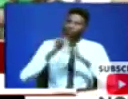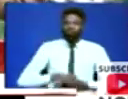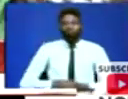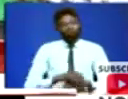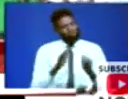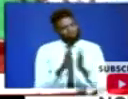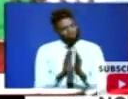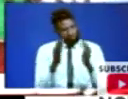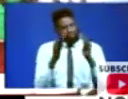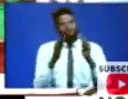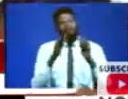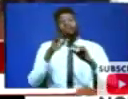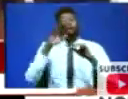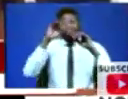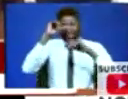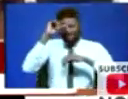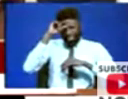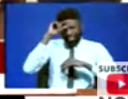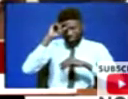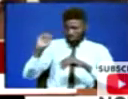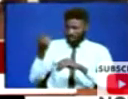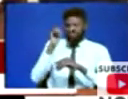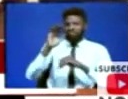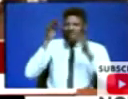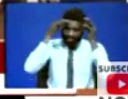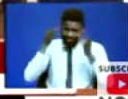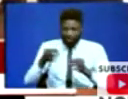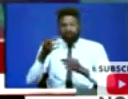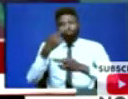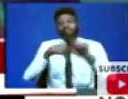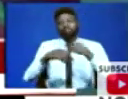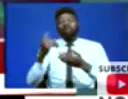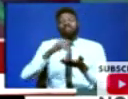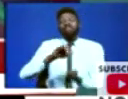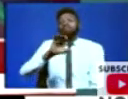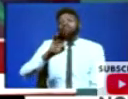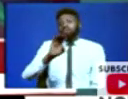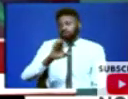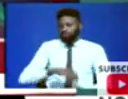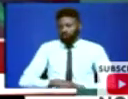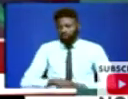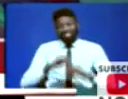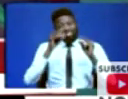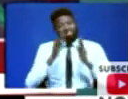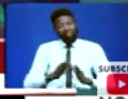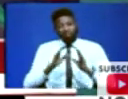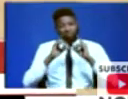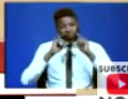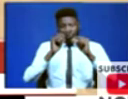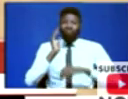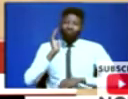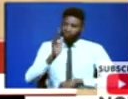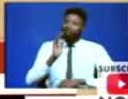kuagiza kutathminiwa upya kwa mtaala wa elimu wa CBC, walimu wamesema pia watashinikiza tume ya kuajiri walimu nchini